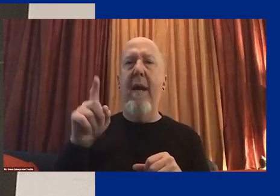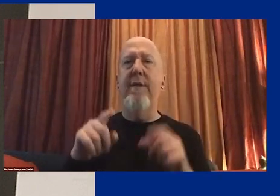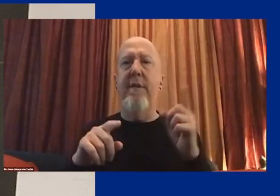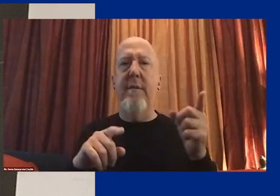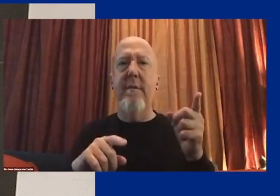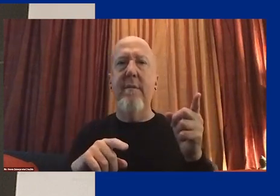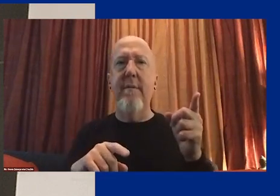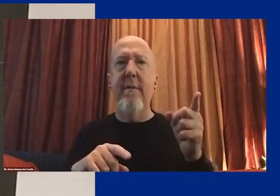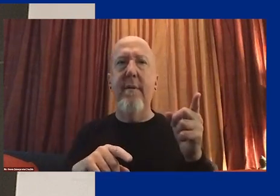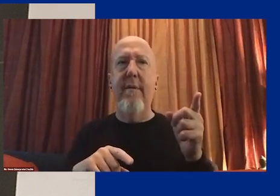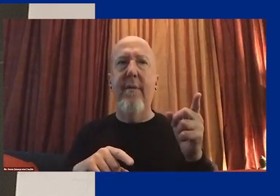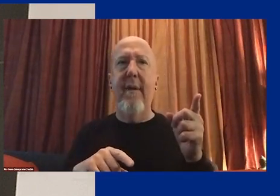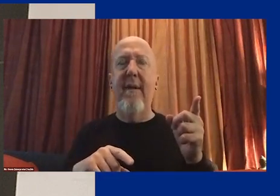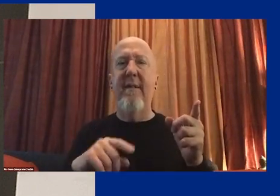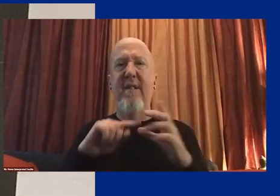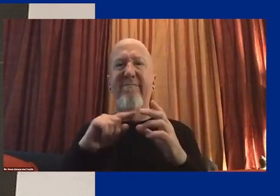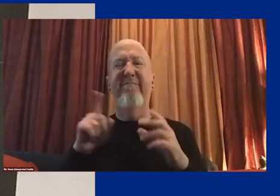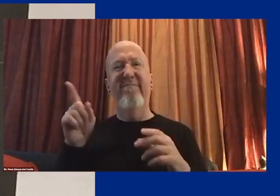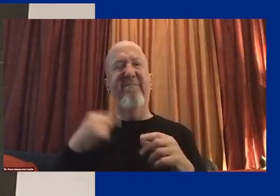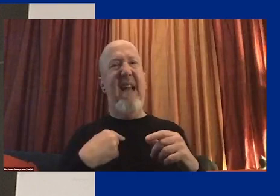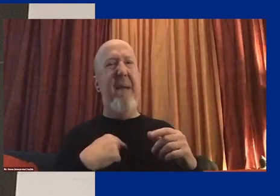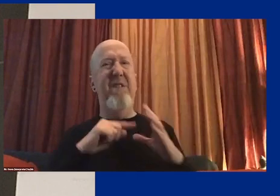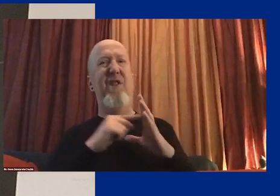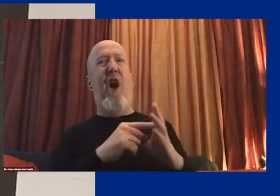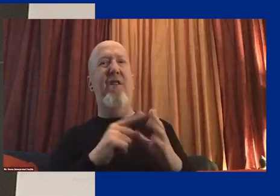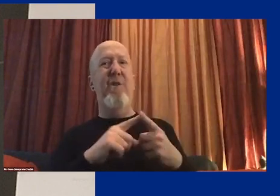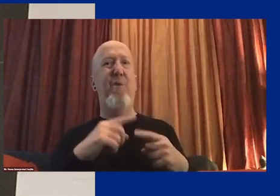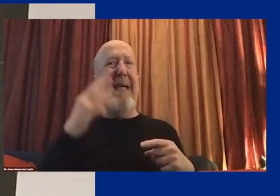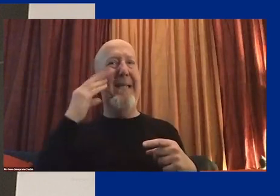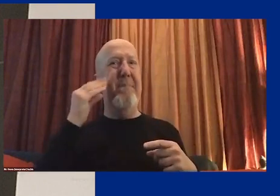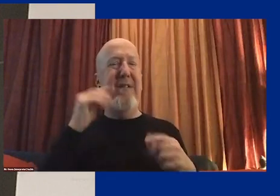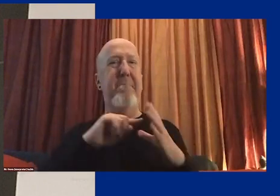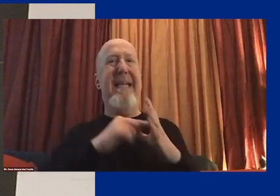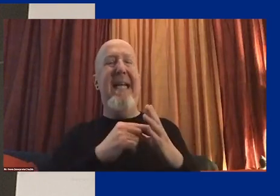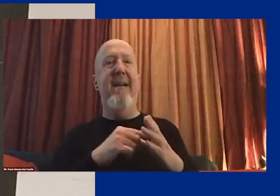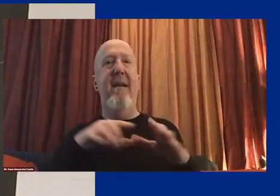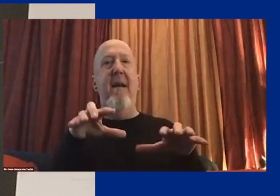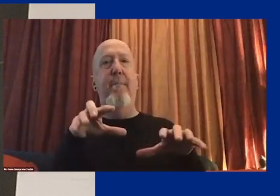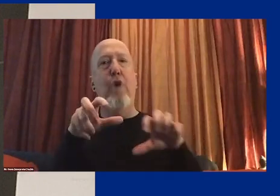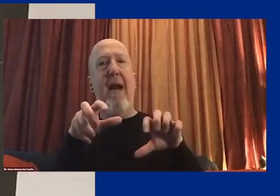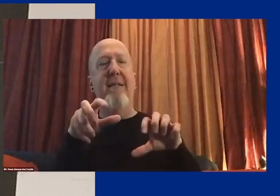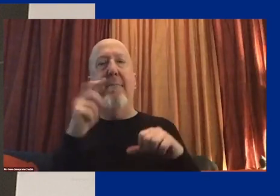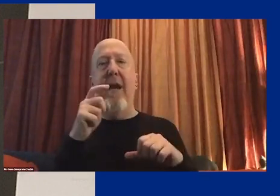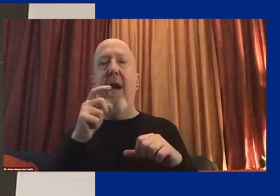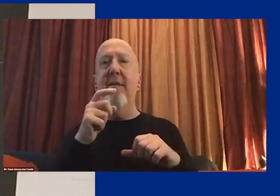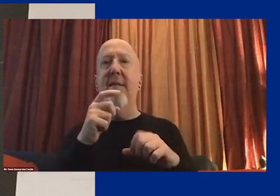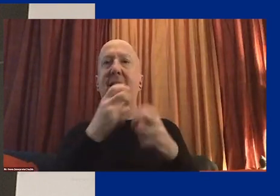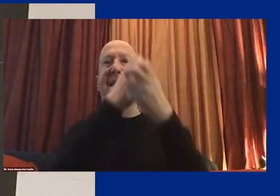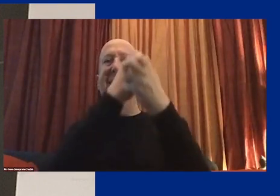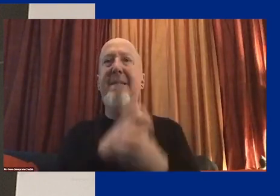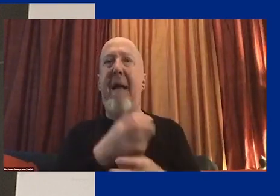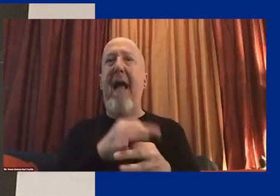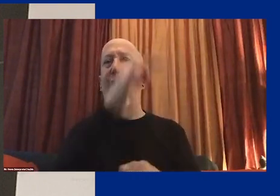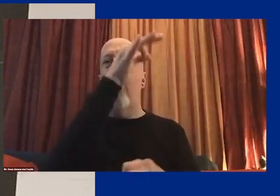have the beginnings of paralysis due to a spinal cord issue and was told that they needed urgent surgery